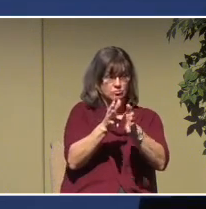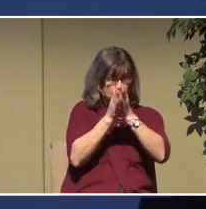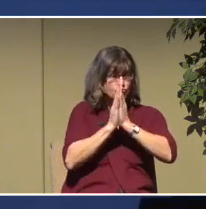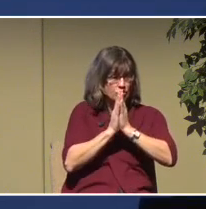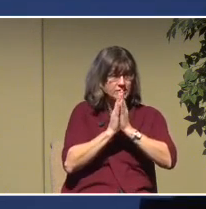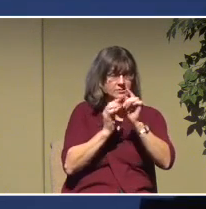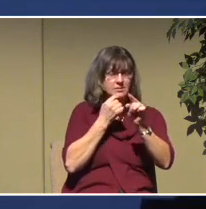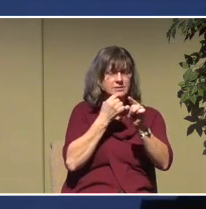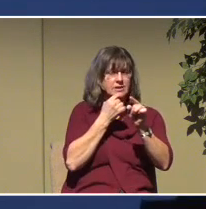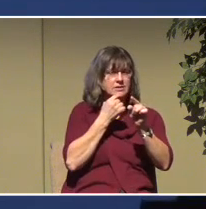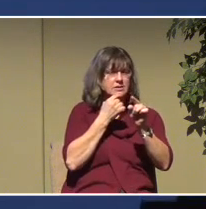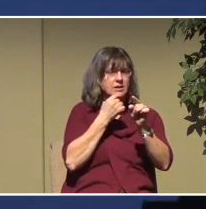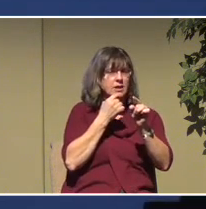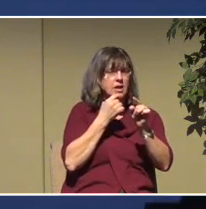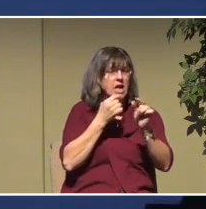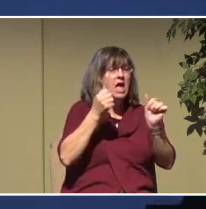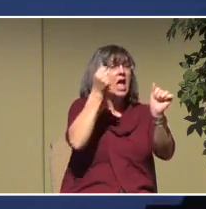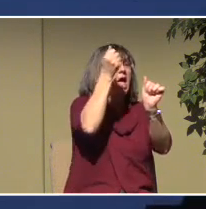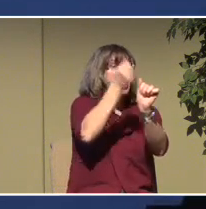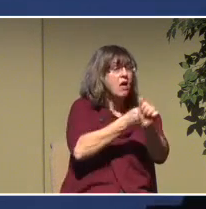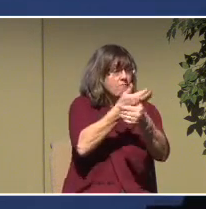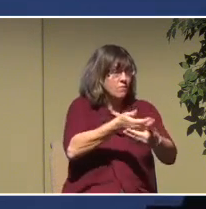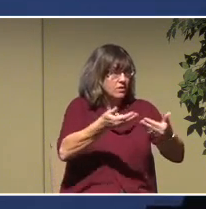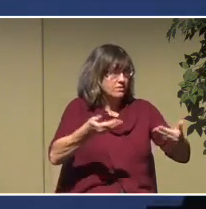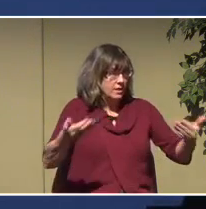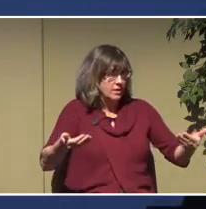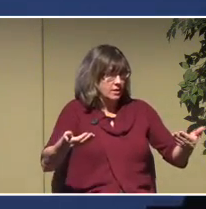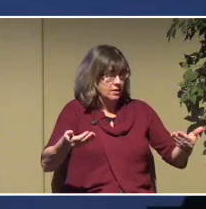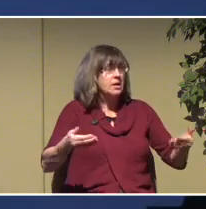everything is possible for you.